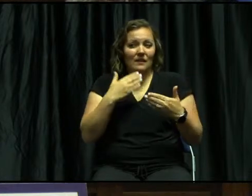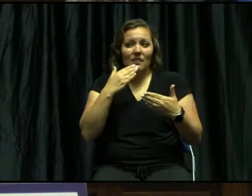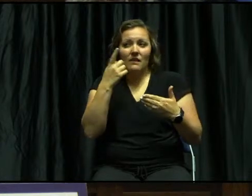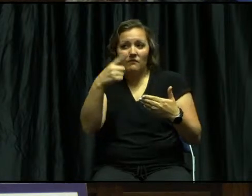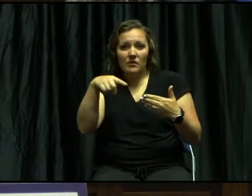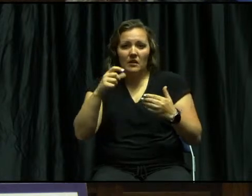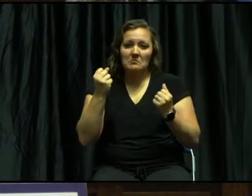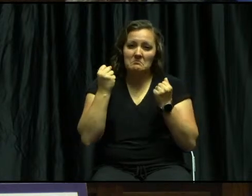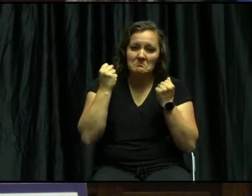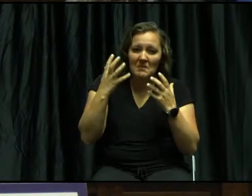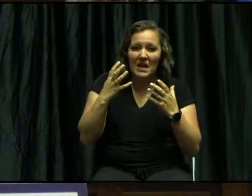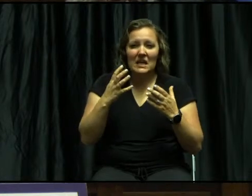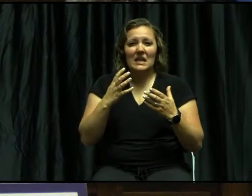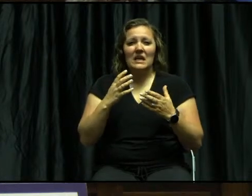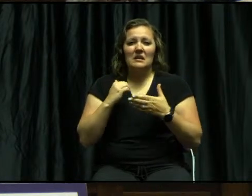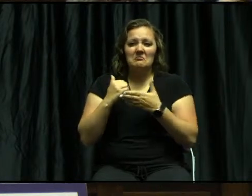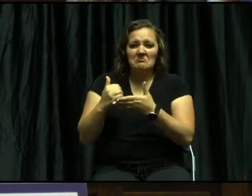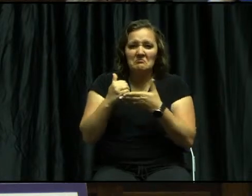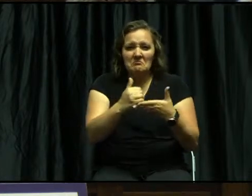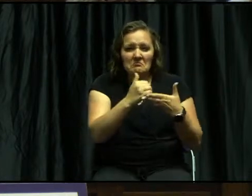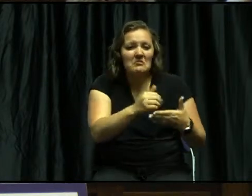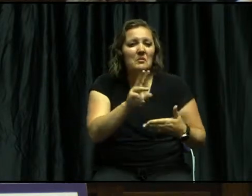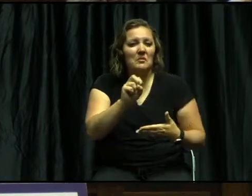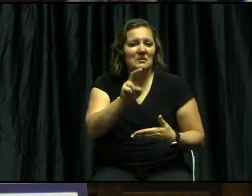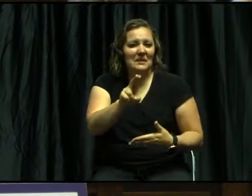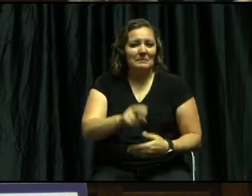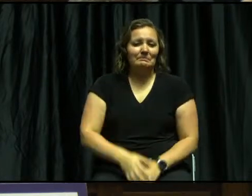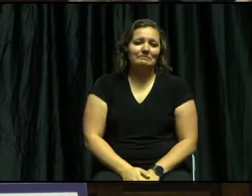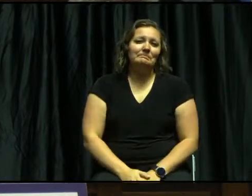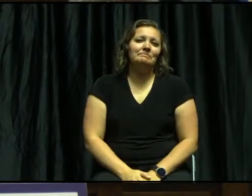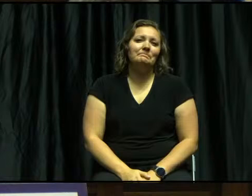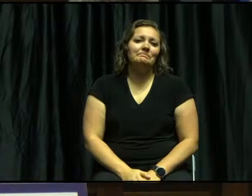many contributions to Weber State University.